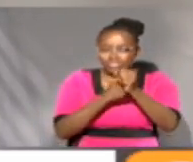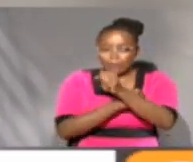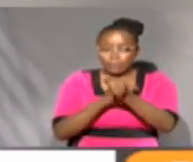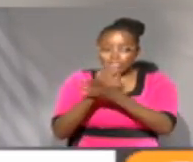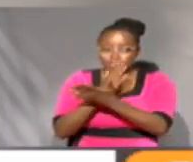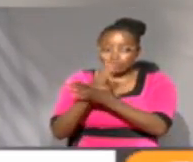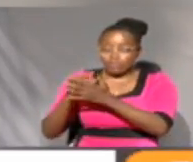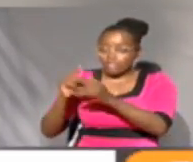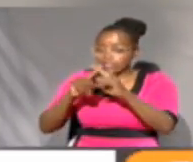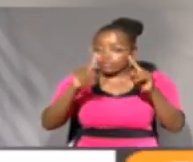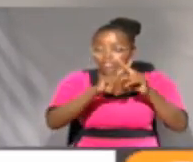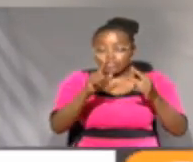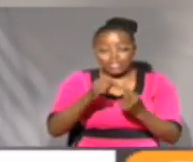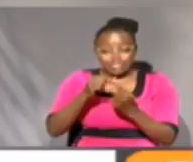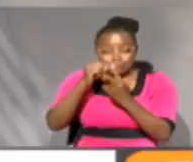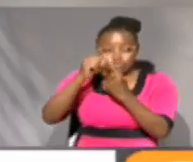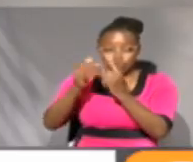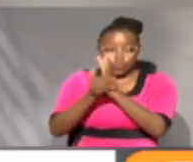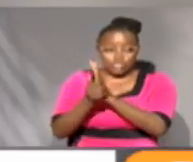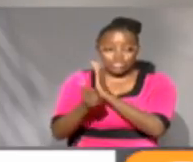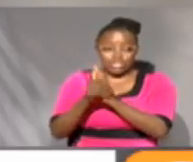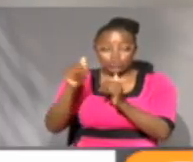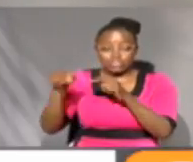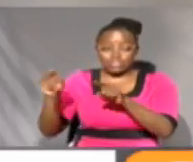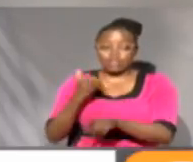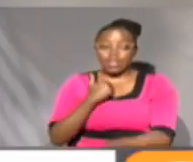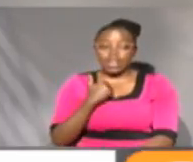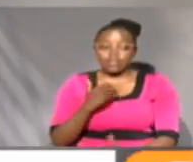other unique skills.